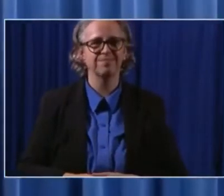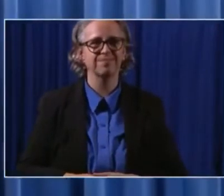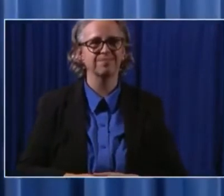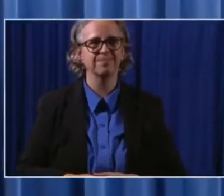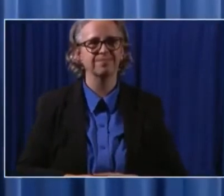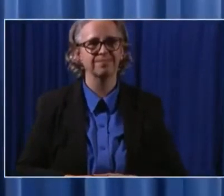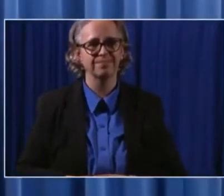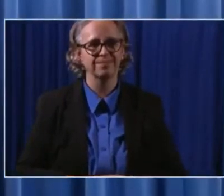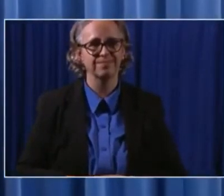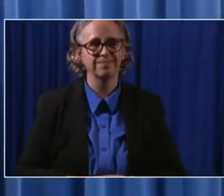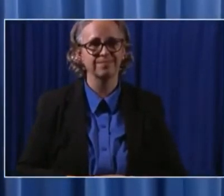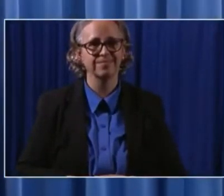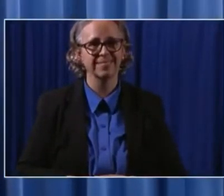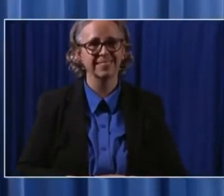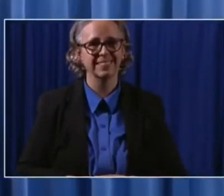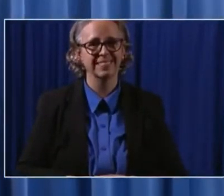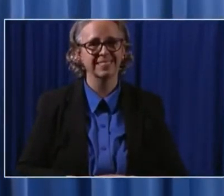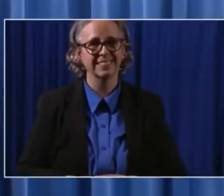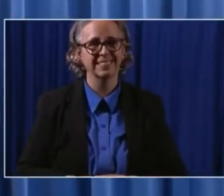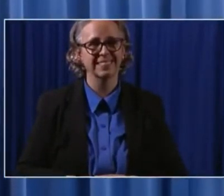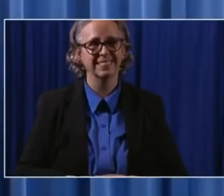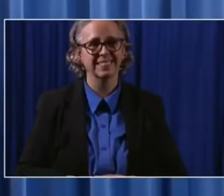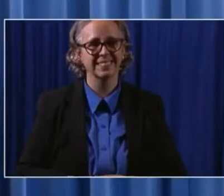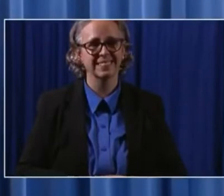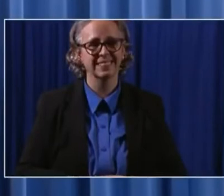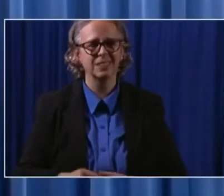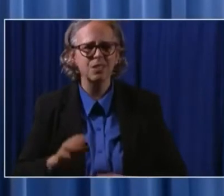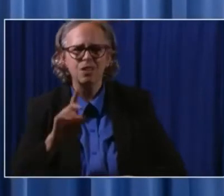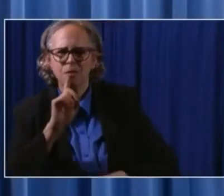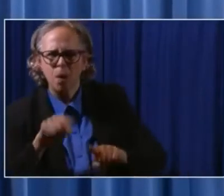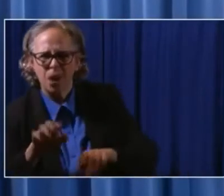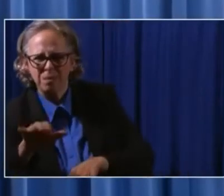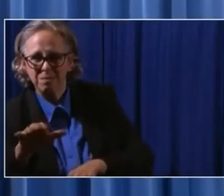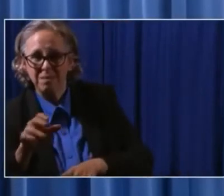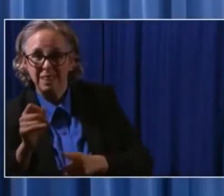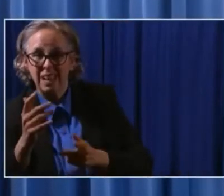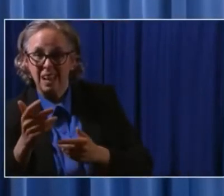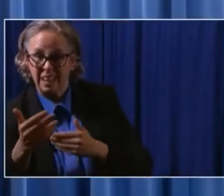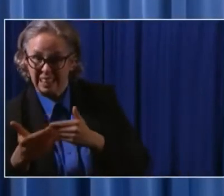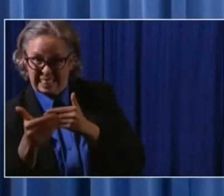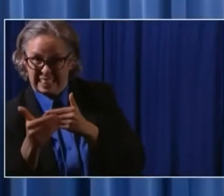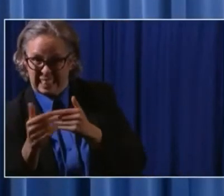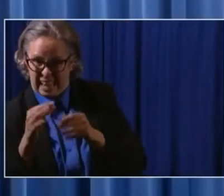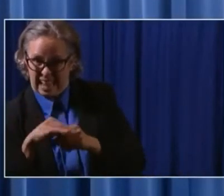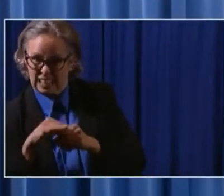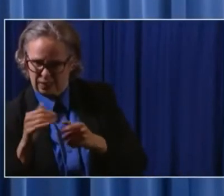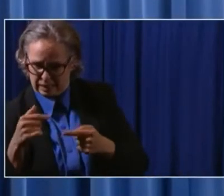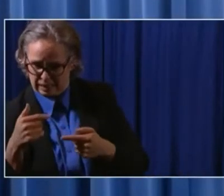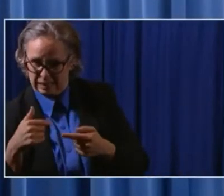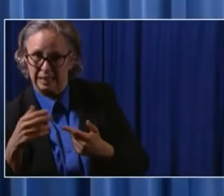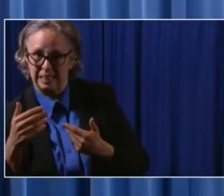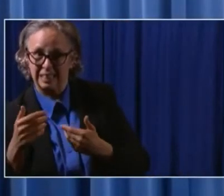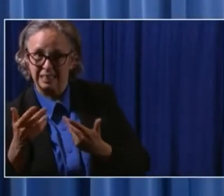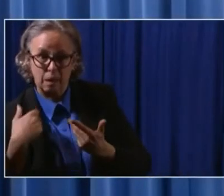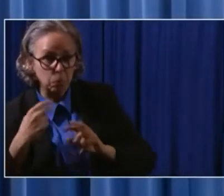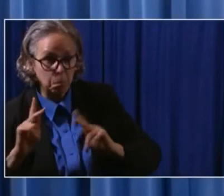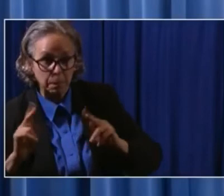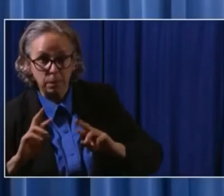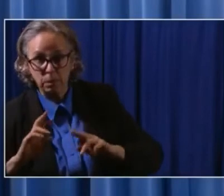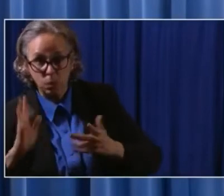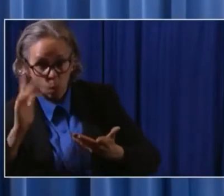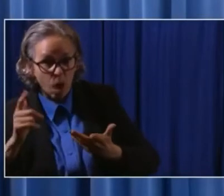Candidates, they're coming for elections, and people who will engage on the Republican candidates and so on, that